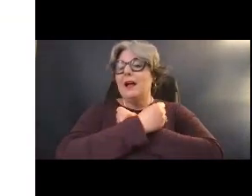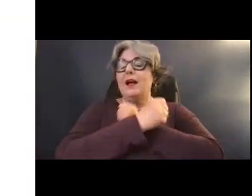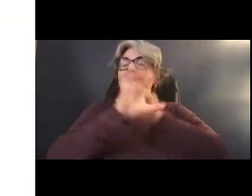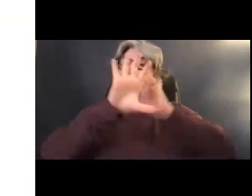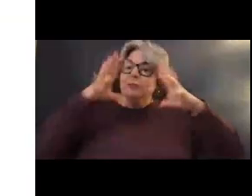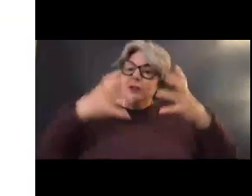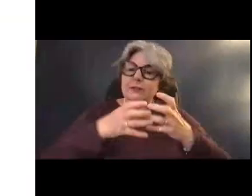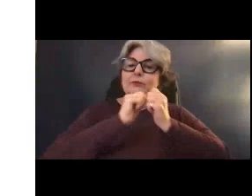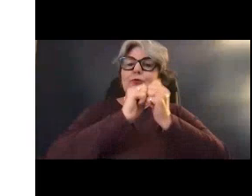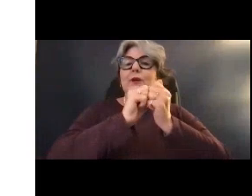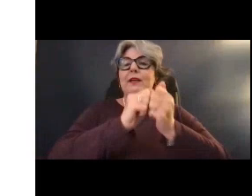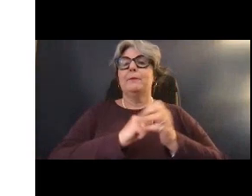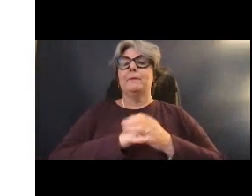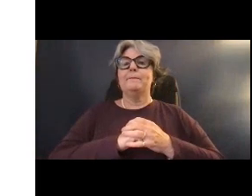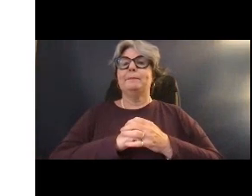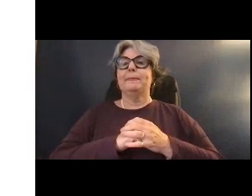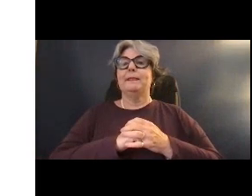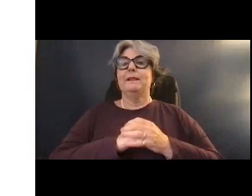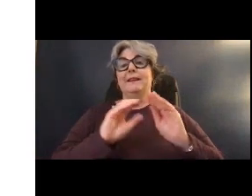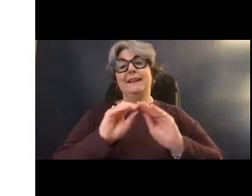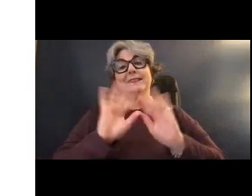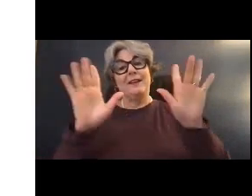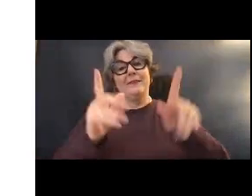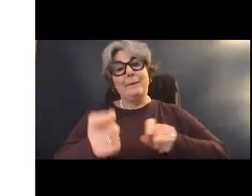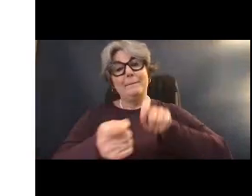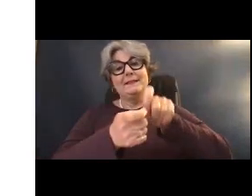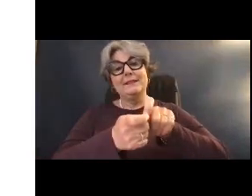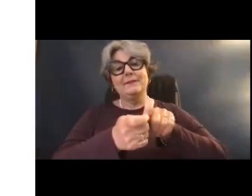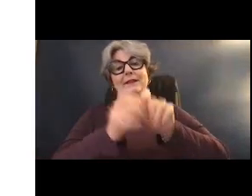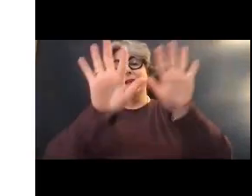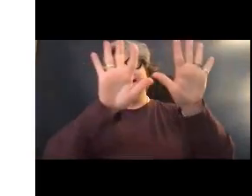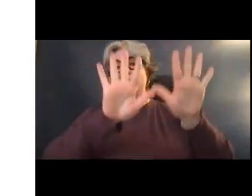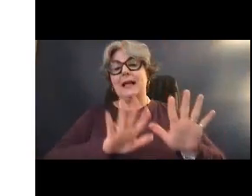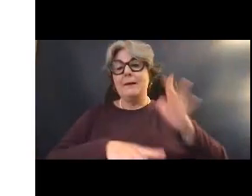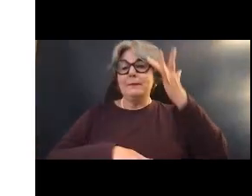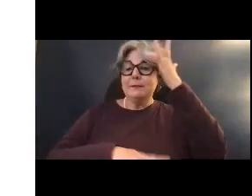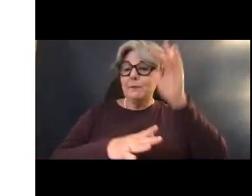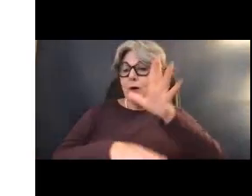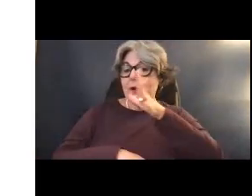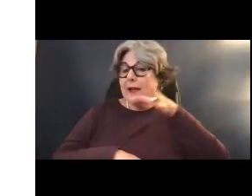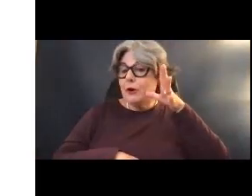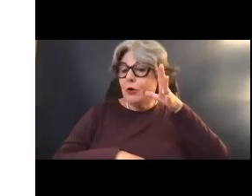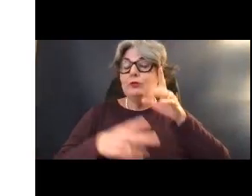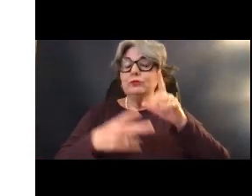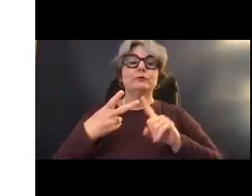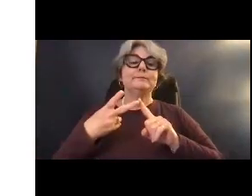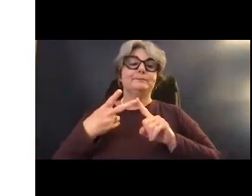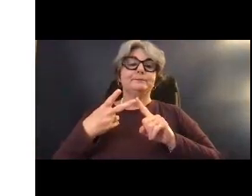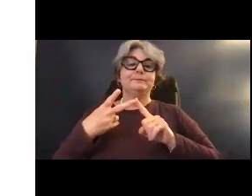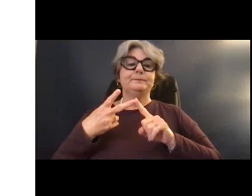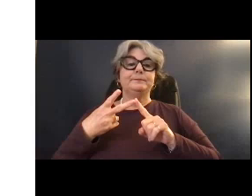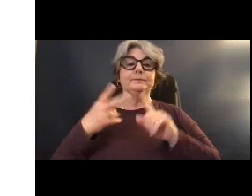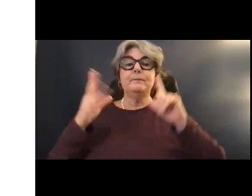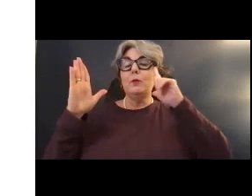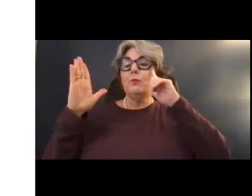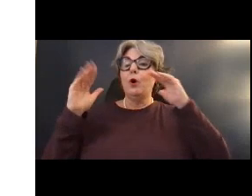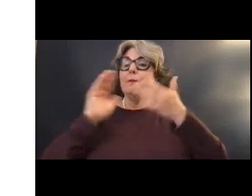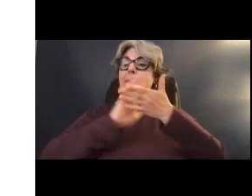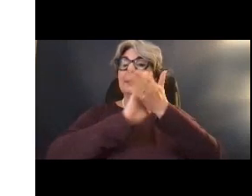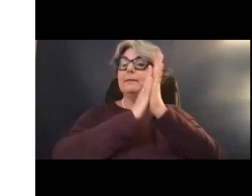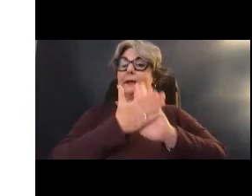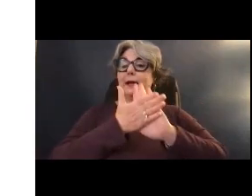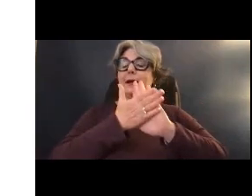people. It's obviously specifically involving climate smart agriculture. And we're hoping it becomes a